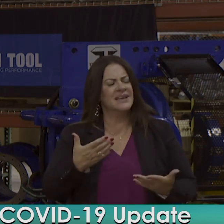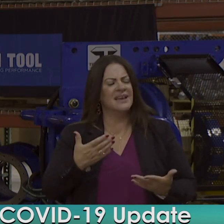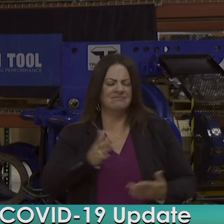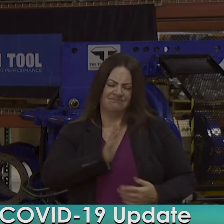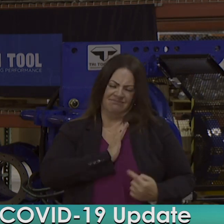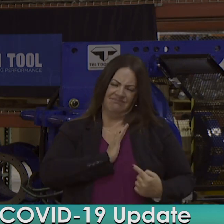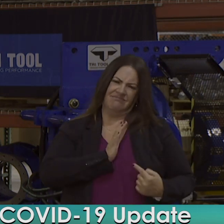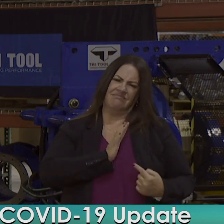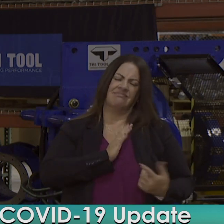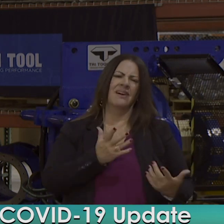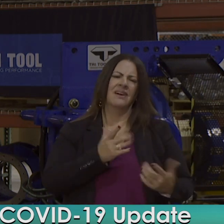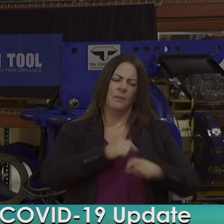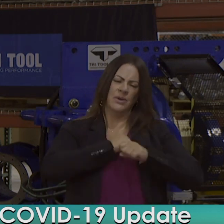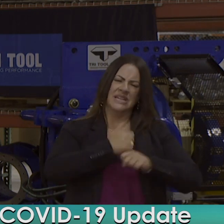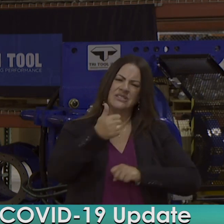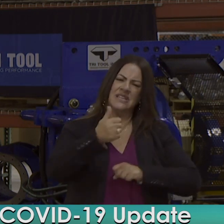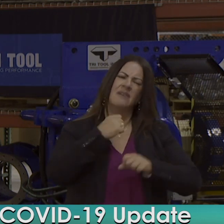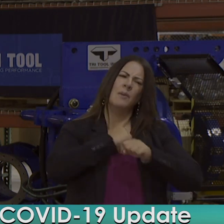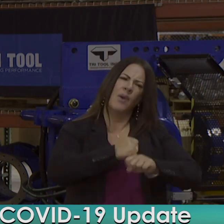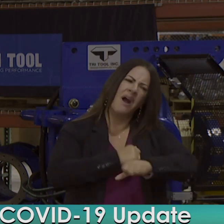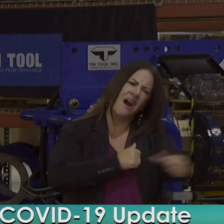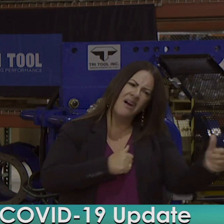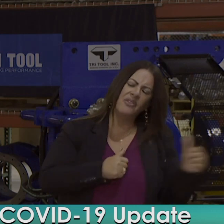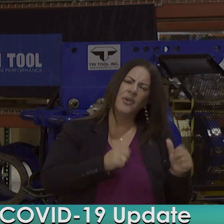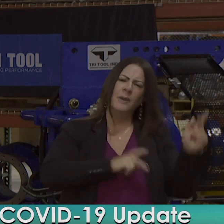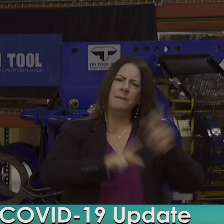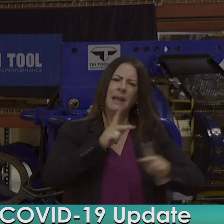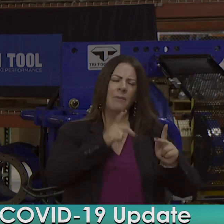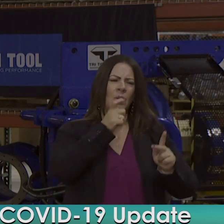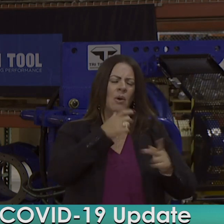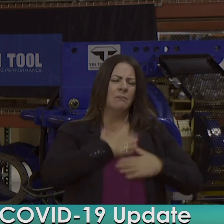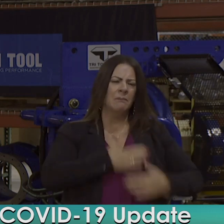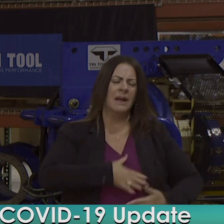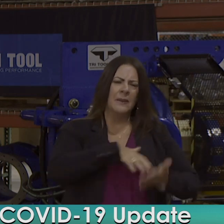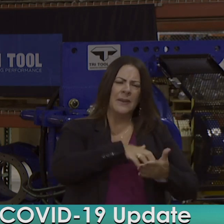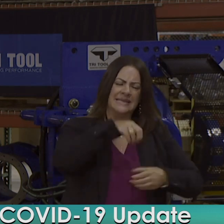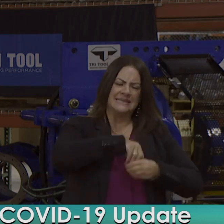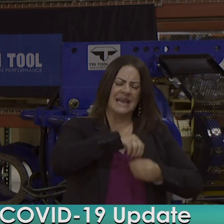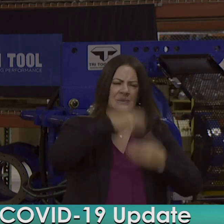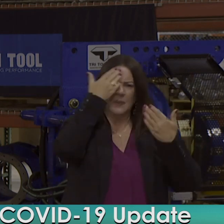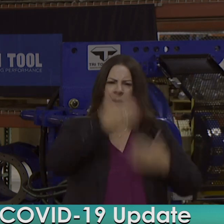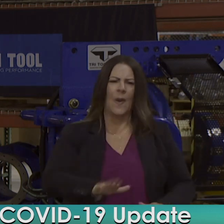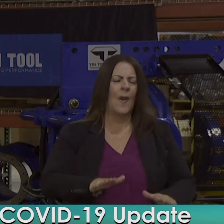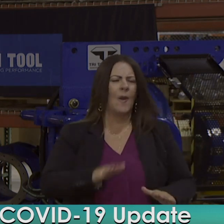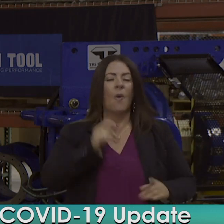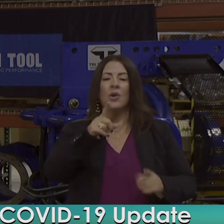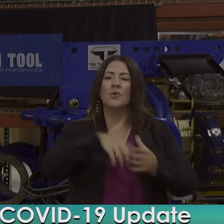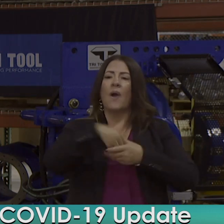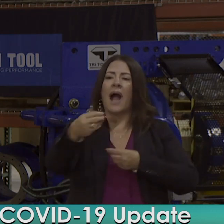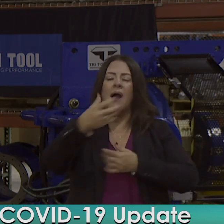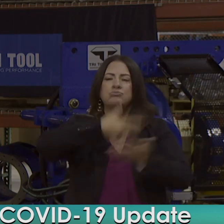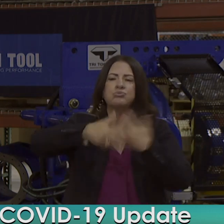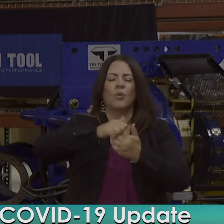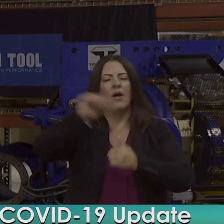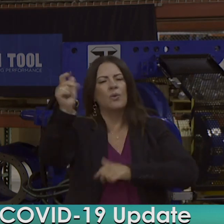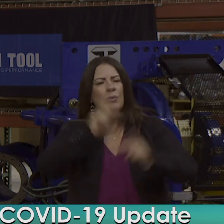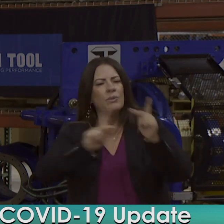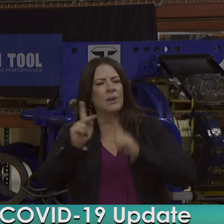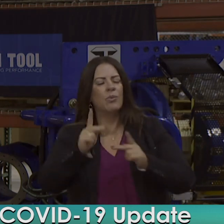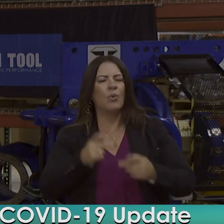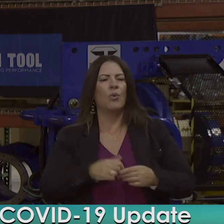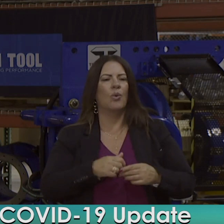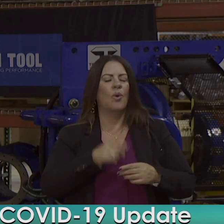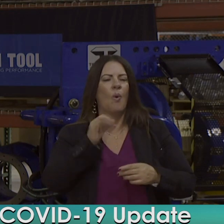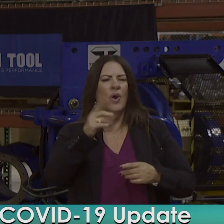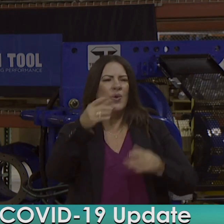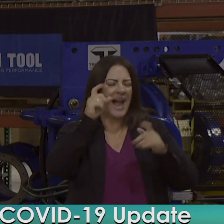yourself, but also protect others in that environment where you're mixing with strangers, or you're in crowds where you can't practice